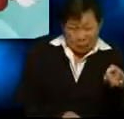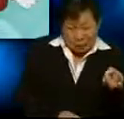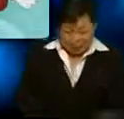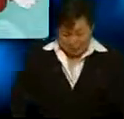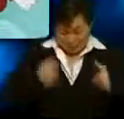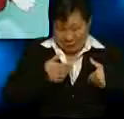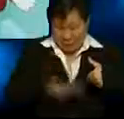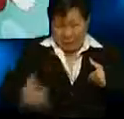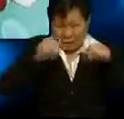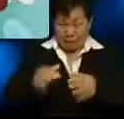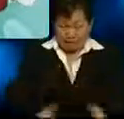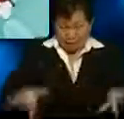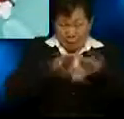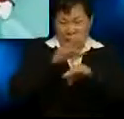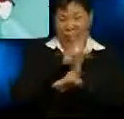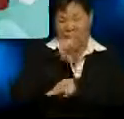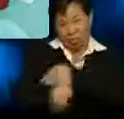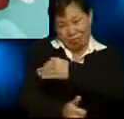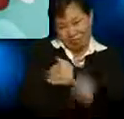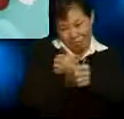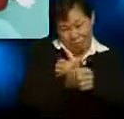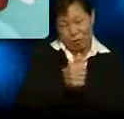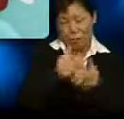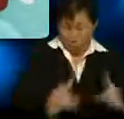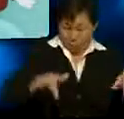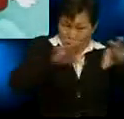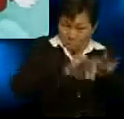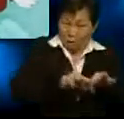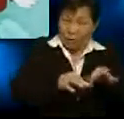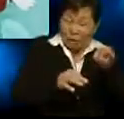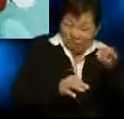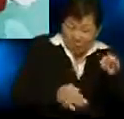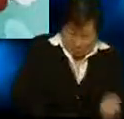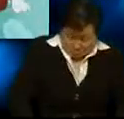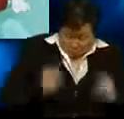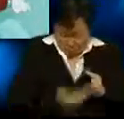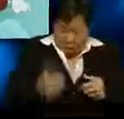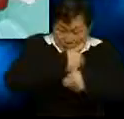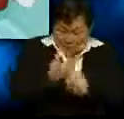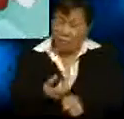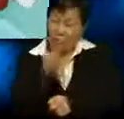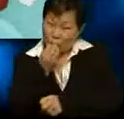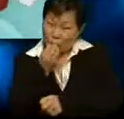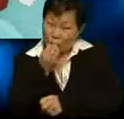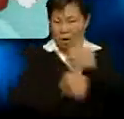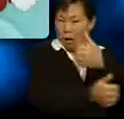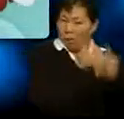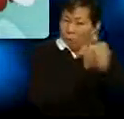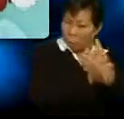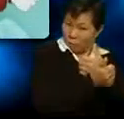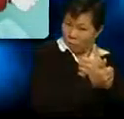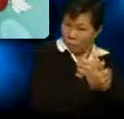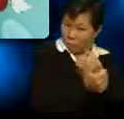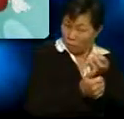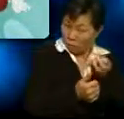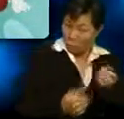Microorganisms can be useful and harmful. Useful organisms can be used in making food. Harmful organisms